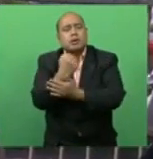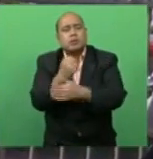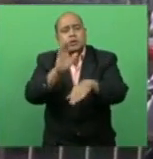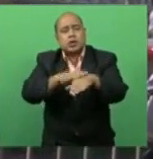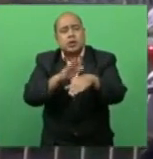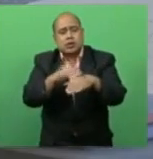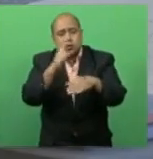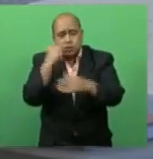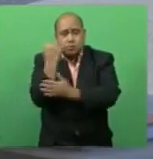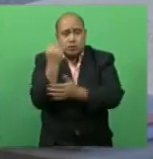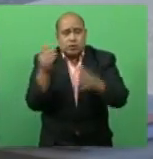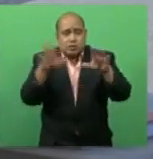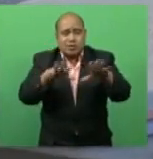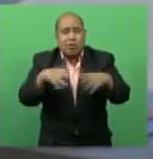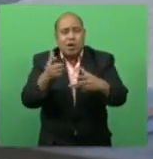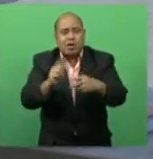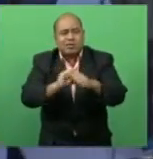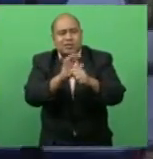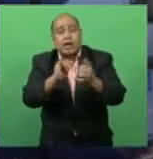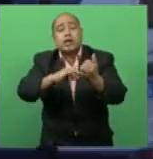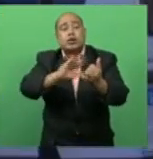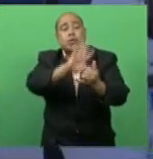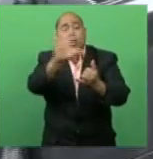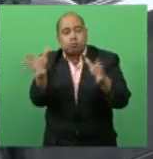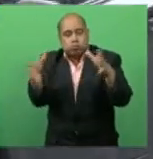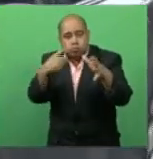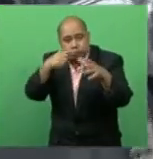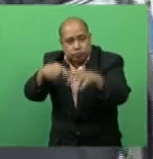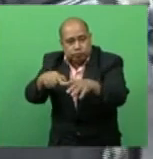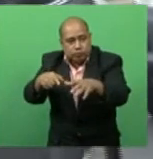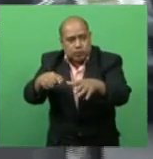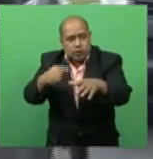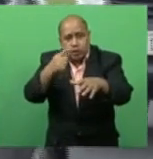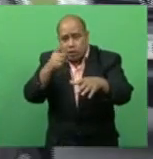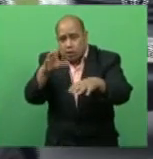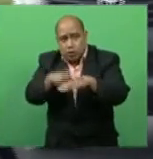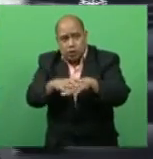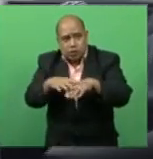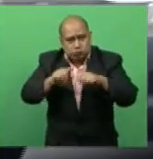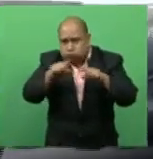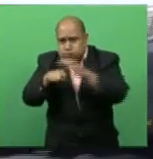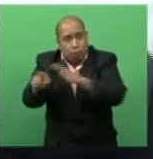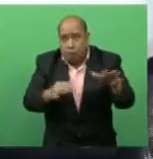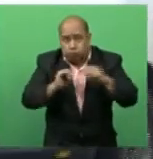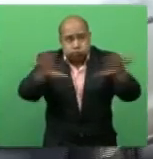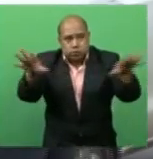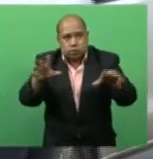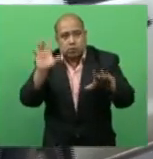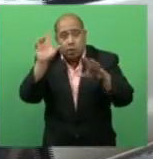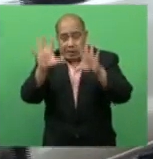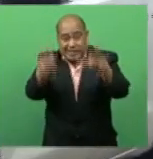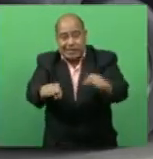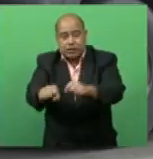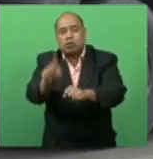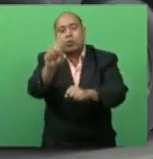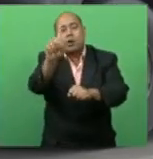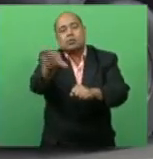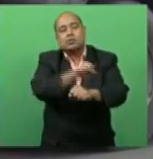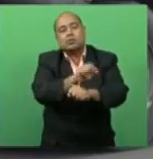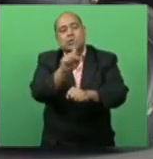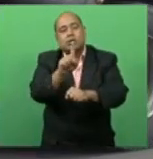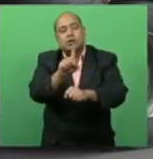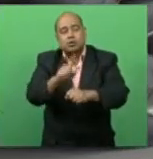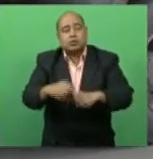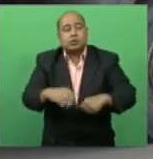Samambula with a group of people, while others ran away from the area. The police commissioner is urging parents and guardians